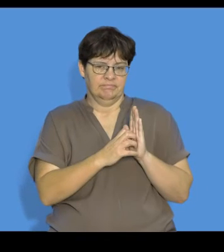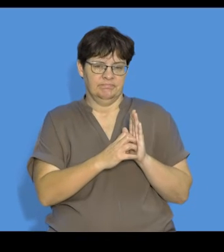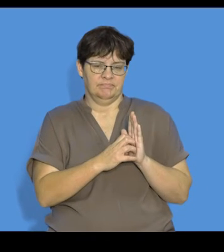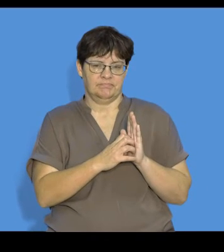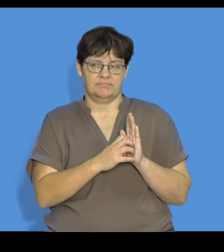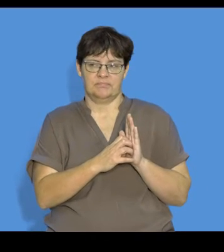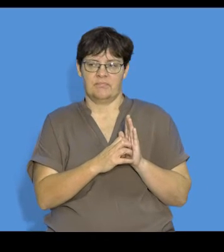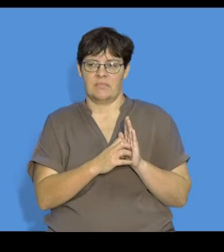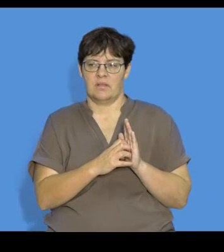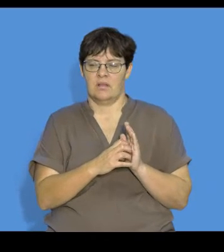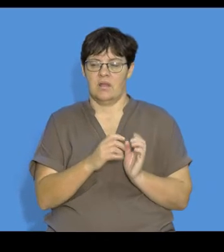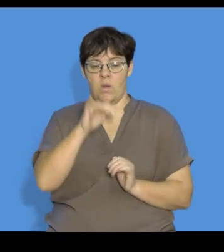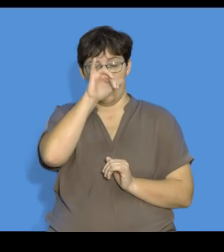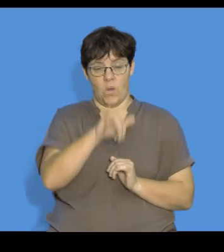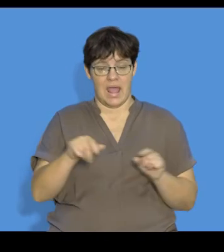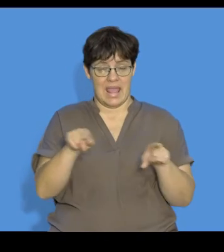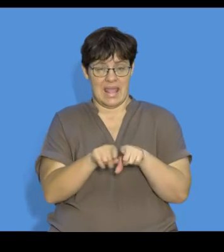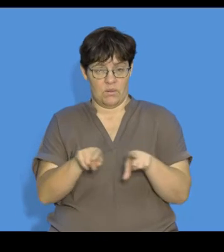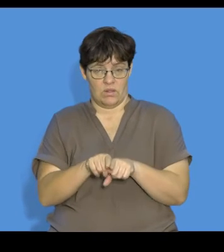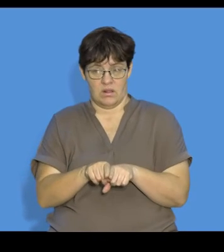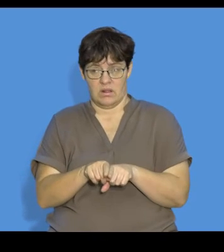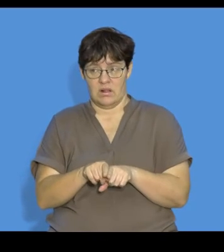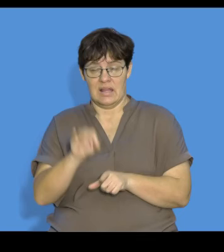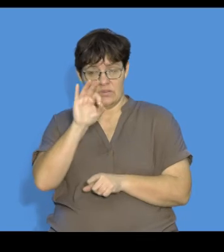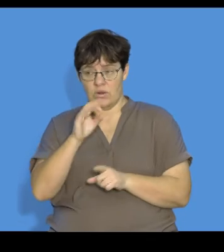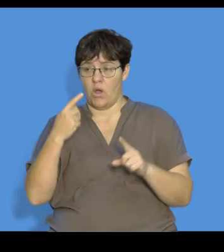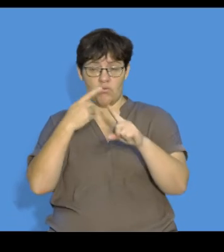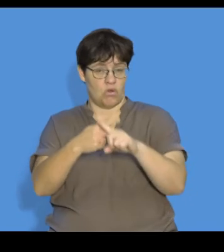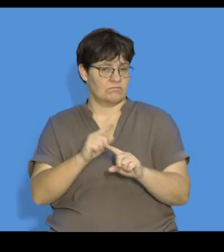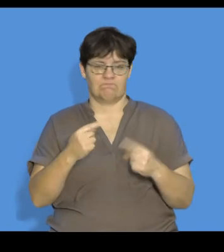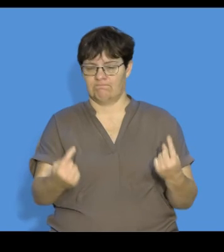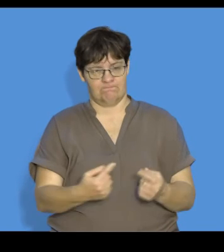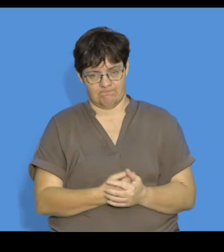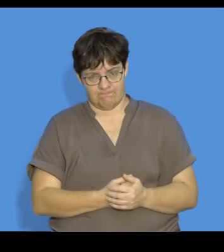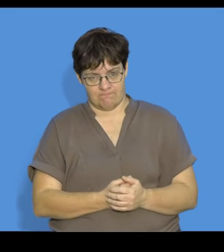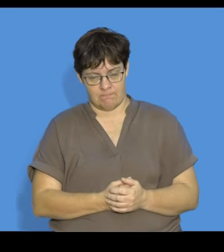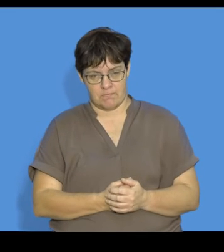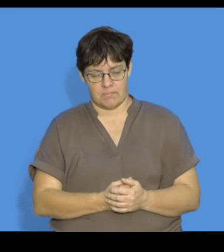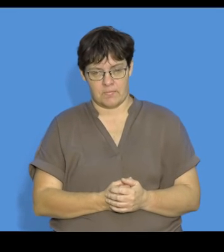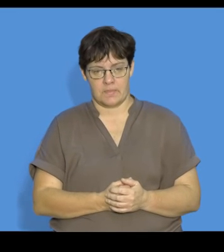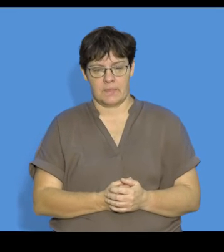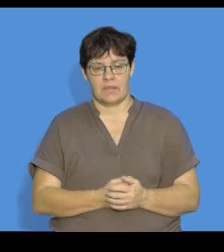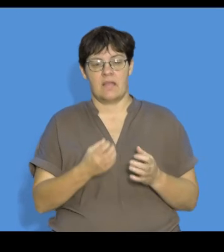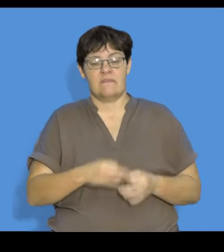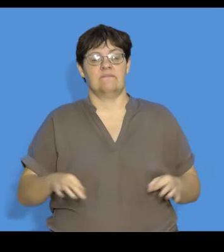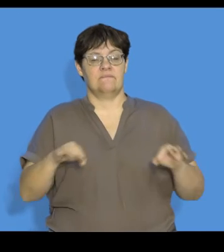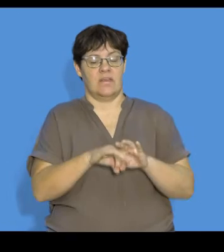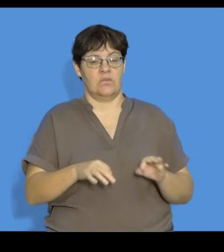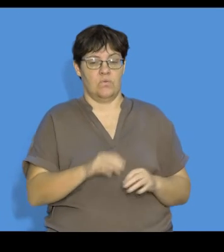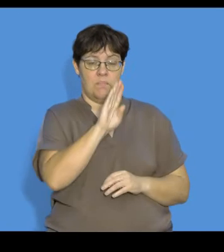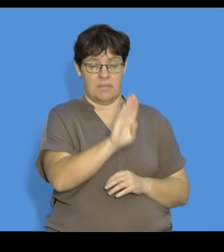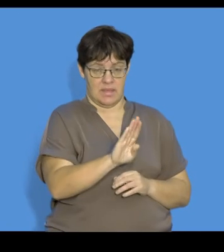graph cannot cross the line y is equals to 3. So the value